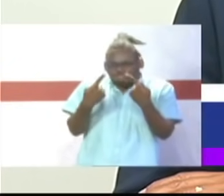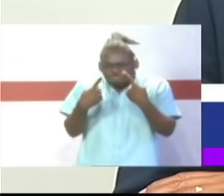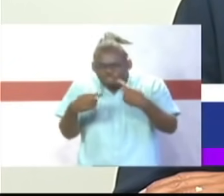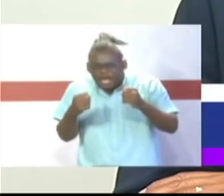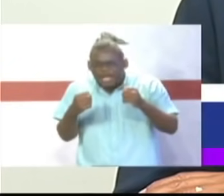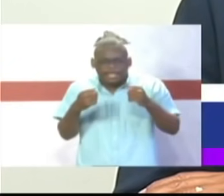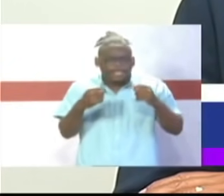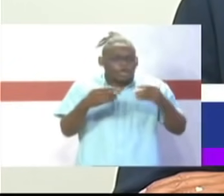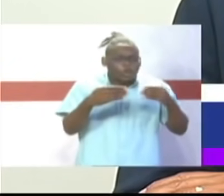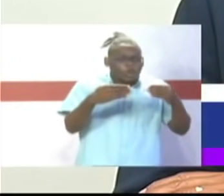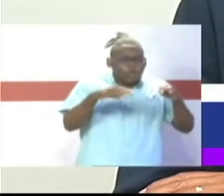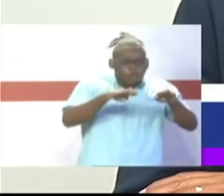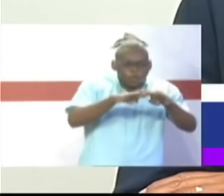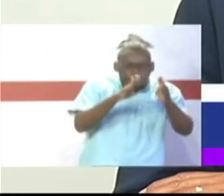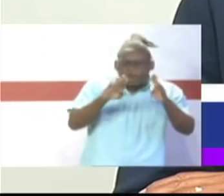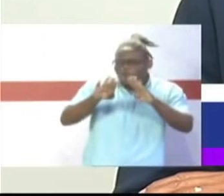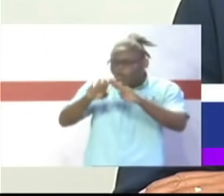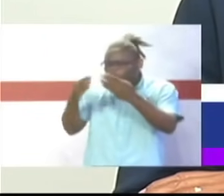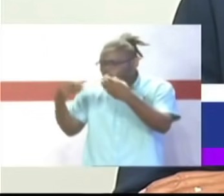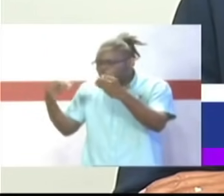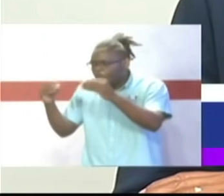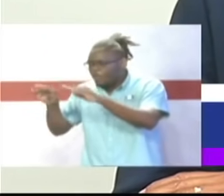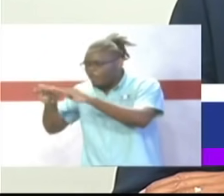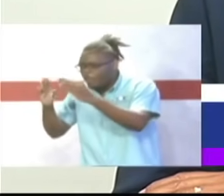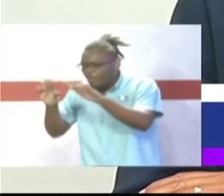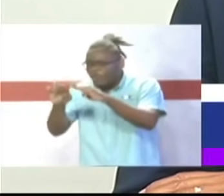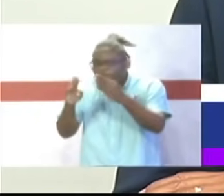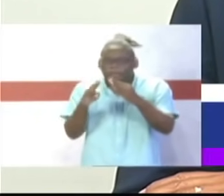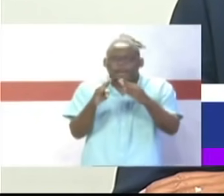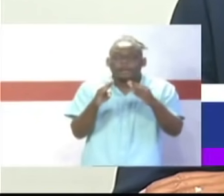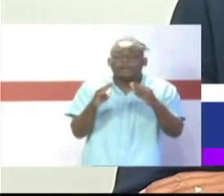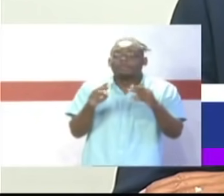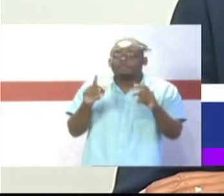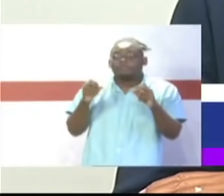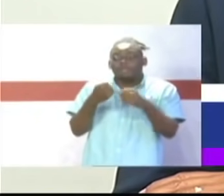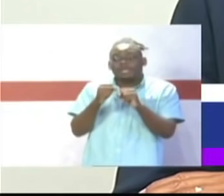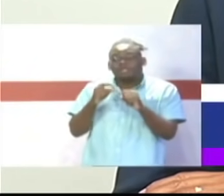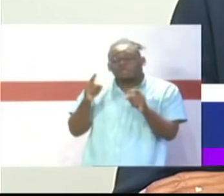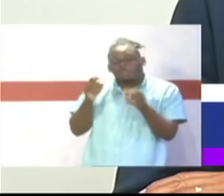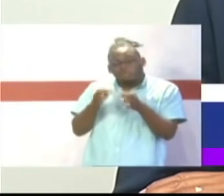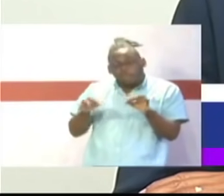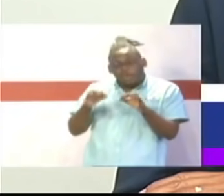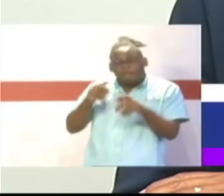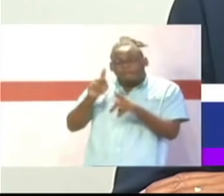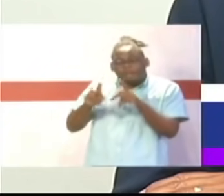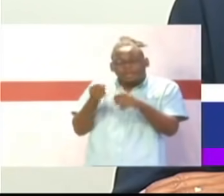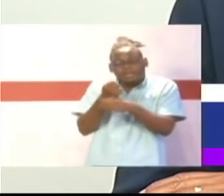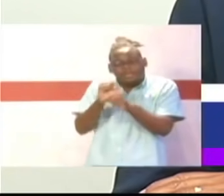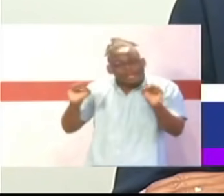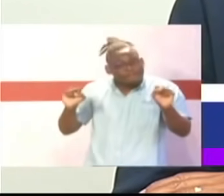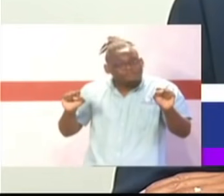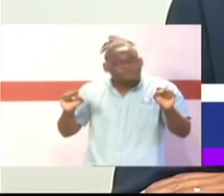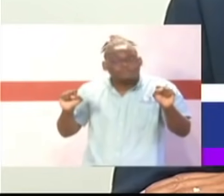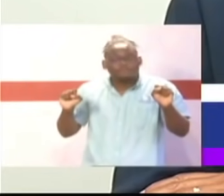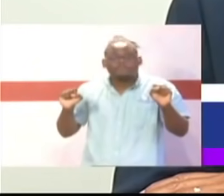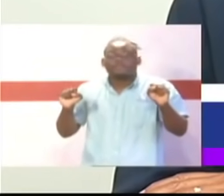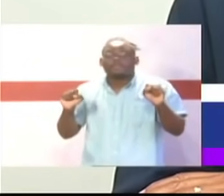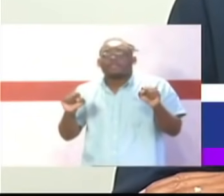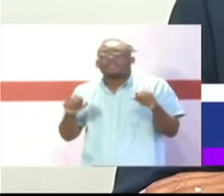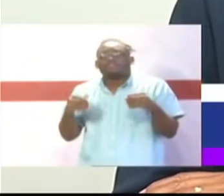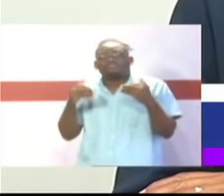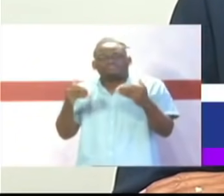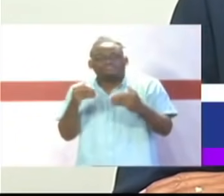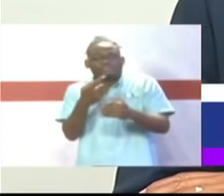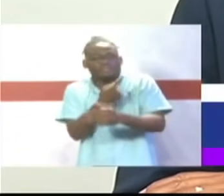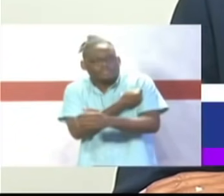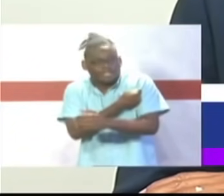people as safe as possible. Let us get our vaccination rates up. The more people who are vaccinated,